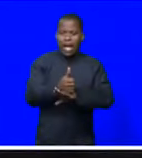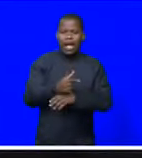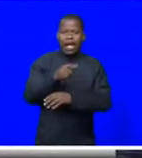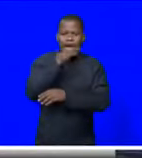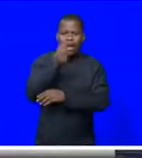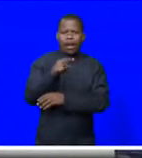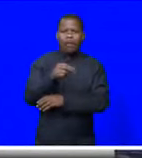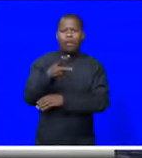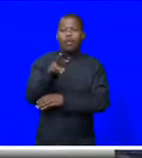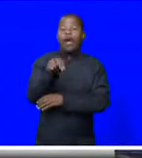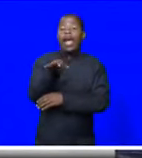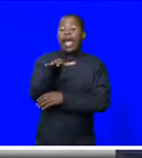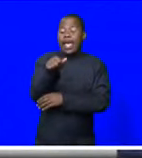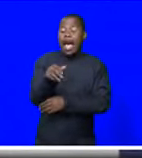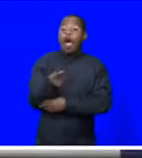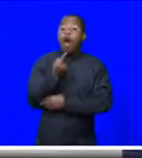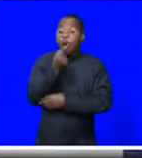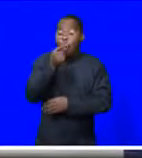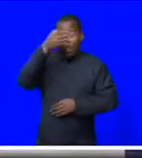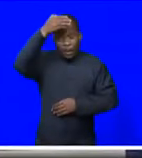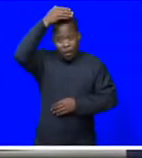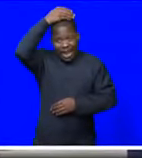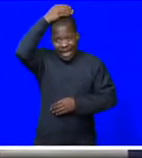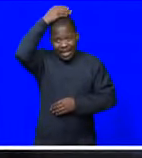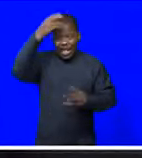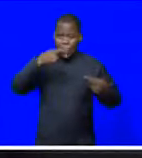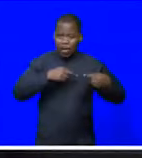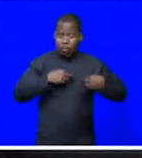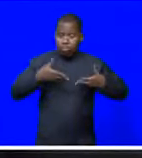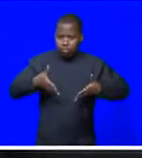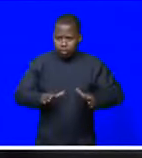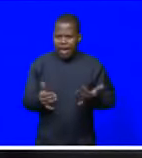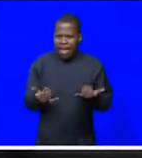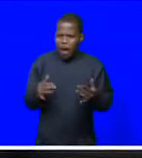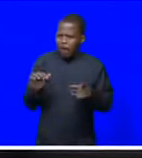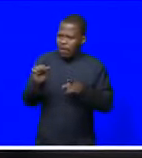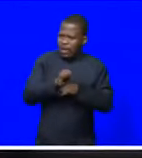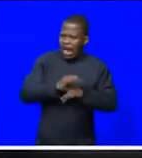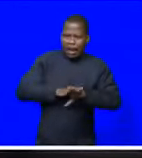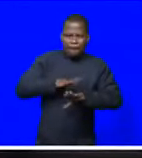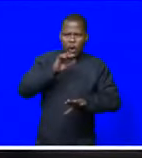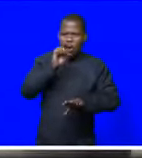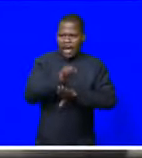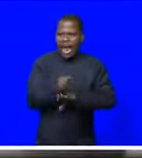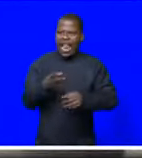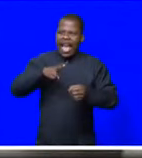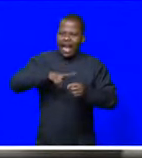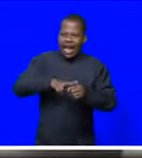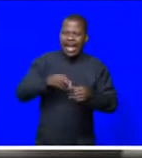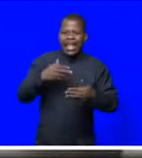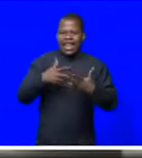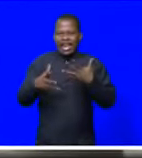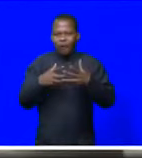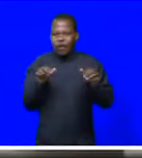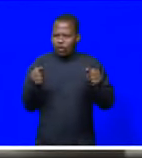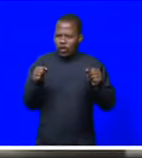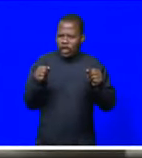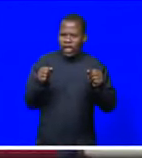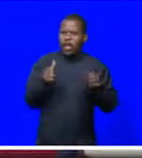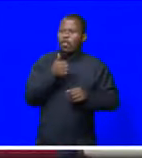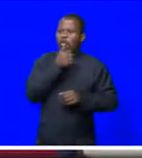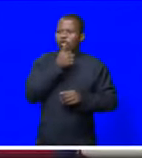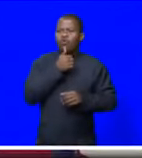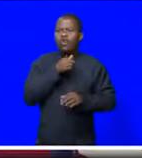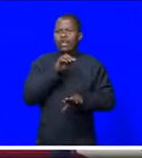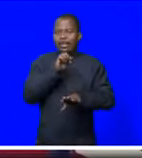are educated to the extent that they can now operate medical equipment that could previously be exclusively